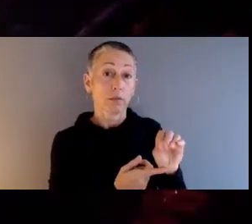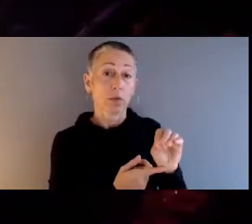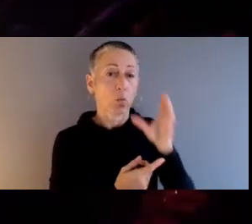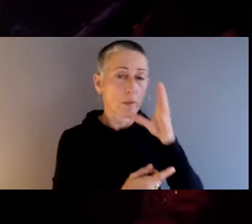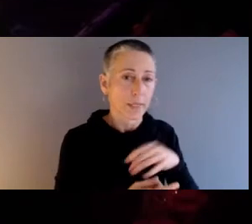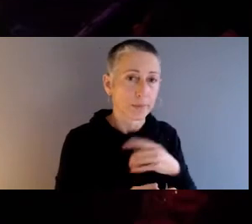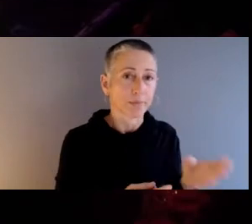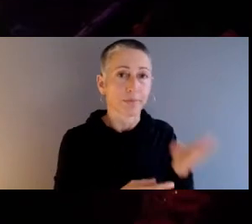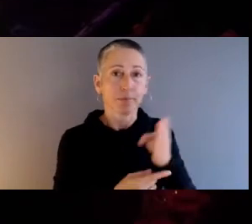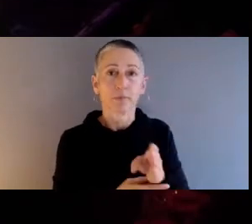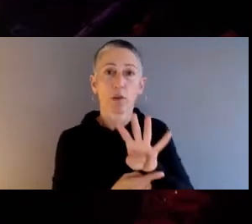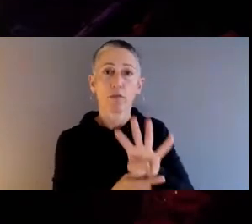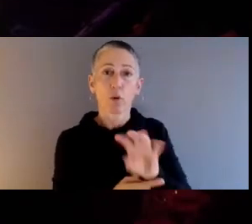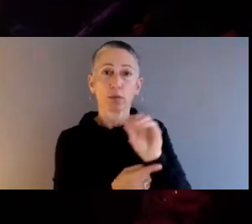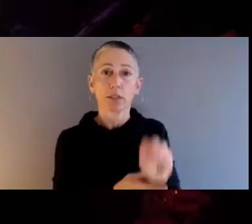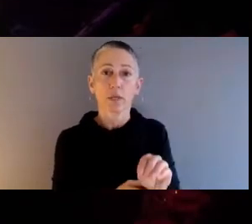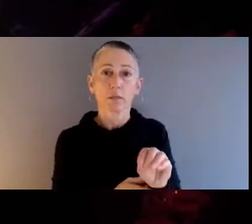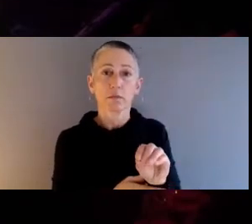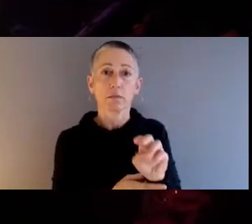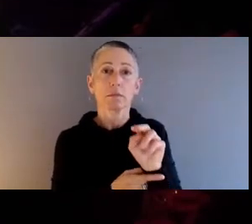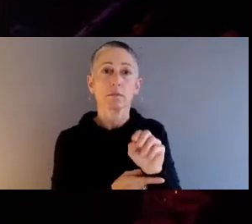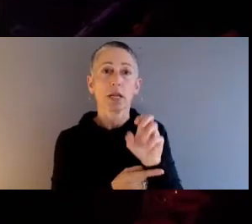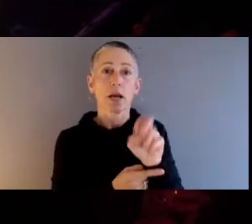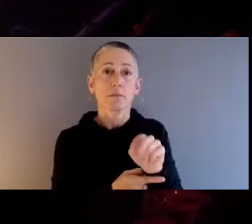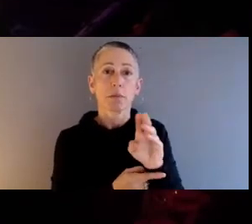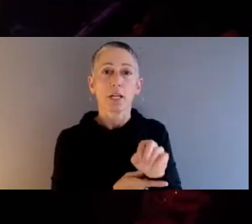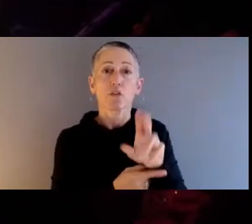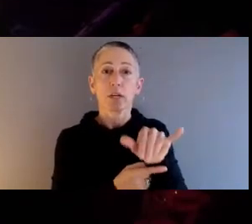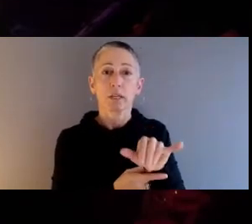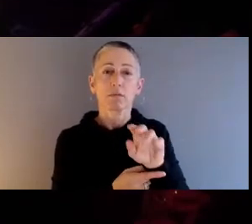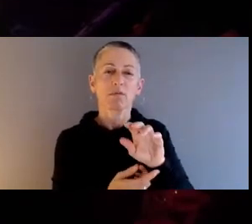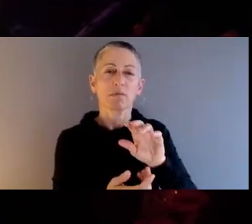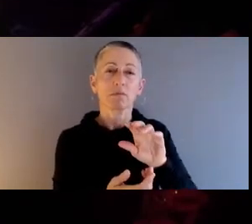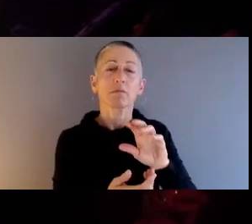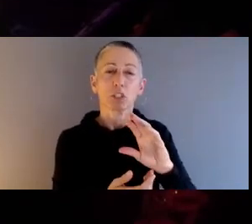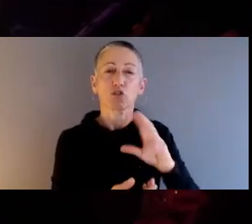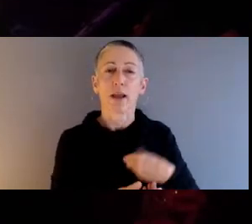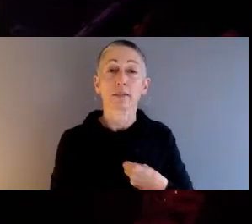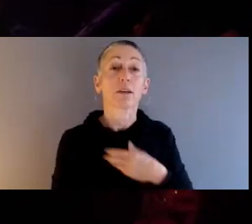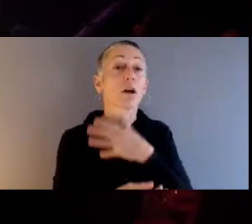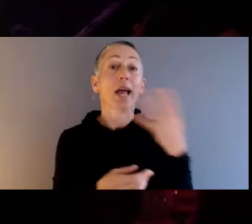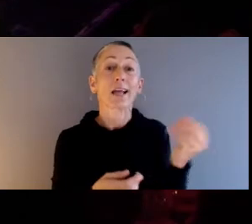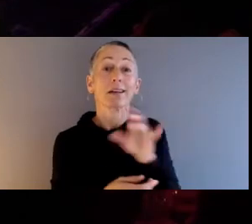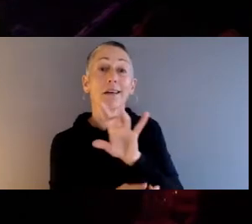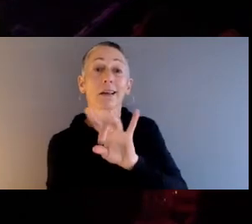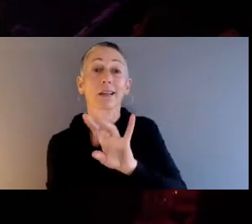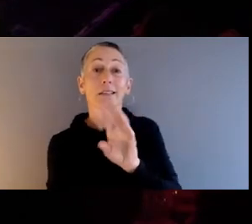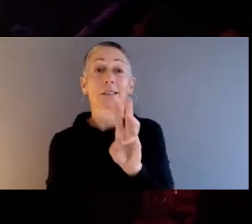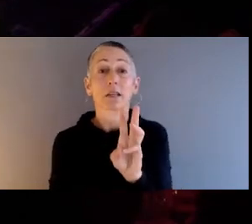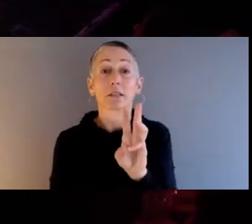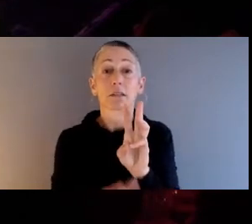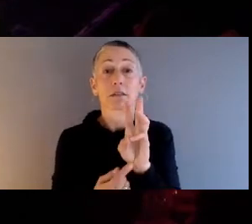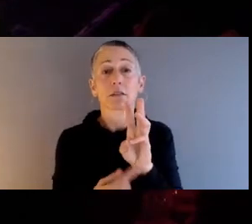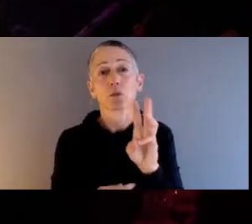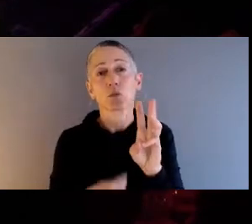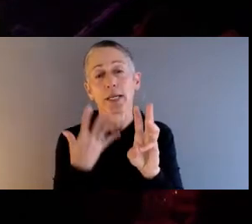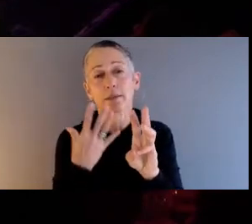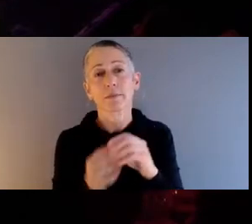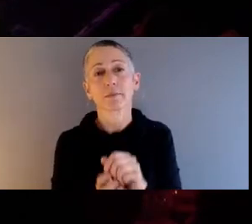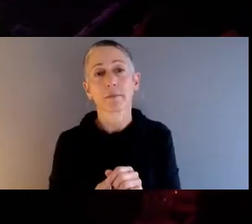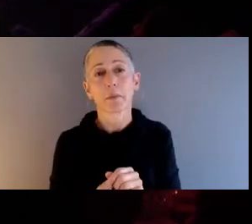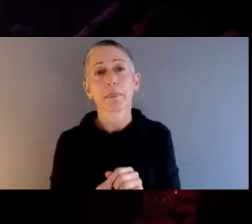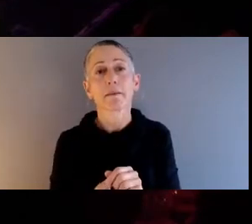are non-binary or trans, and 86% are white. Get to Work is the result of Maestra's investment in